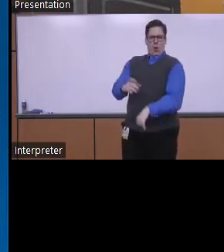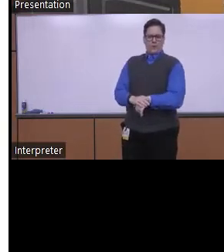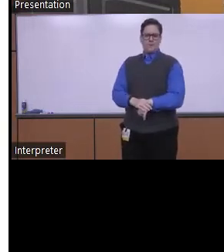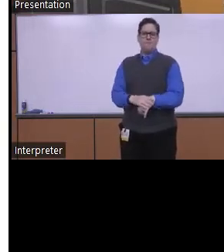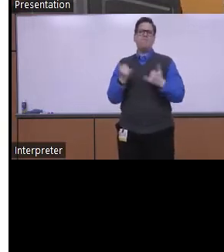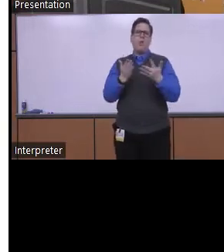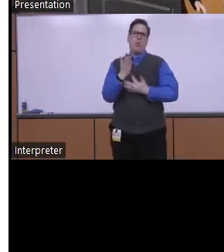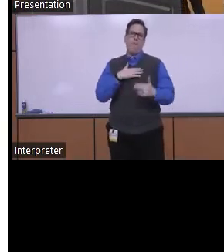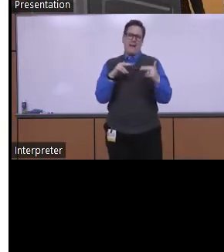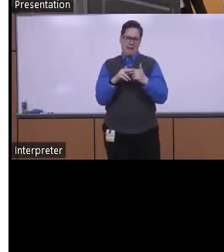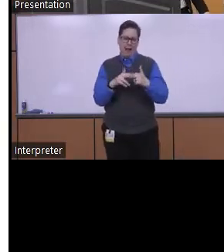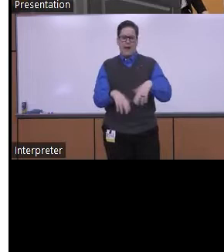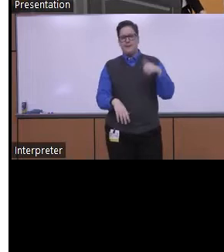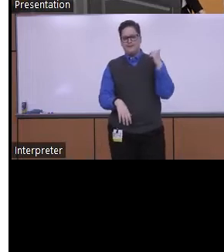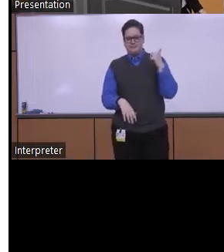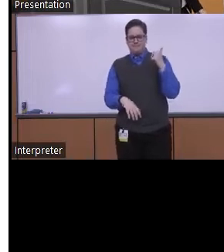go through my slides. I